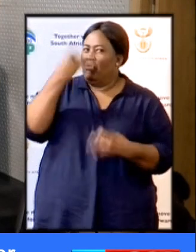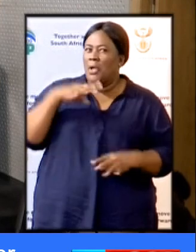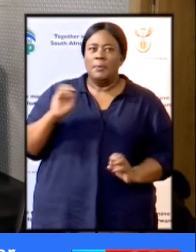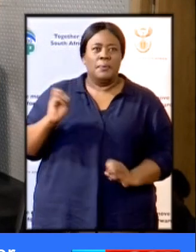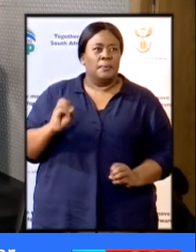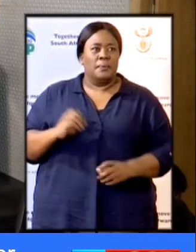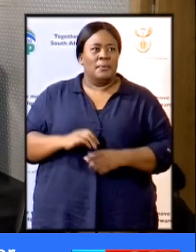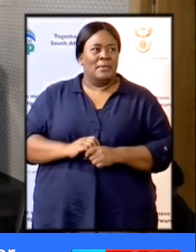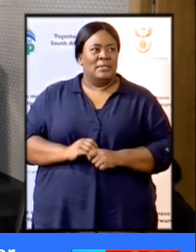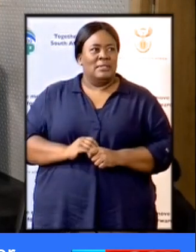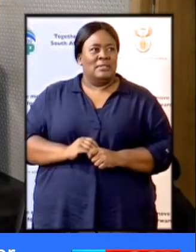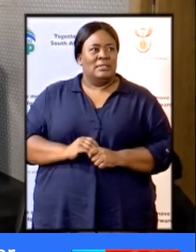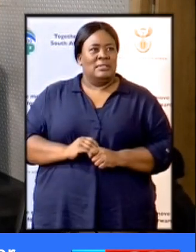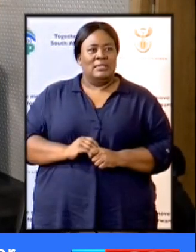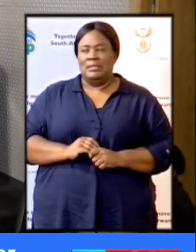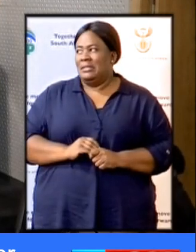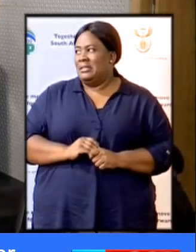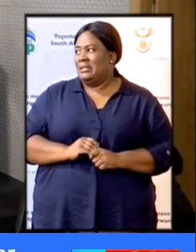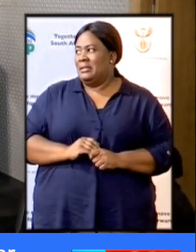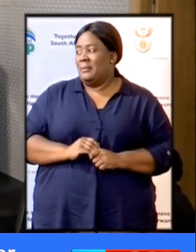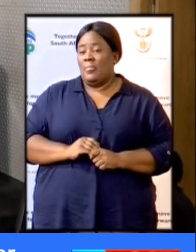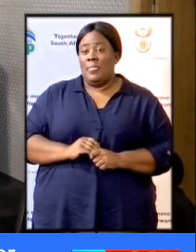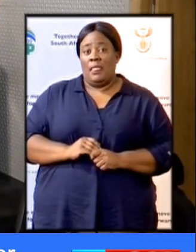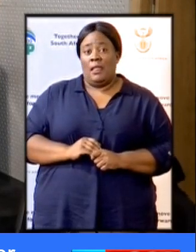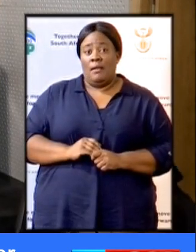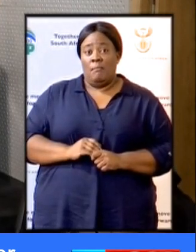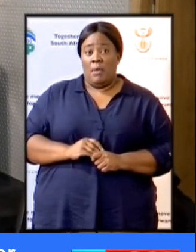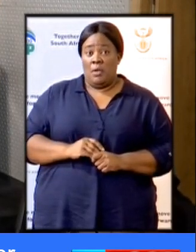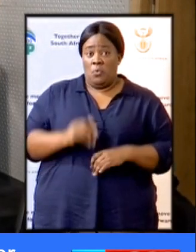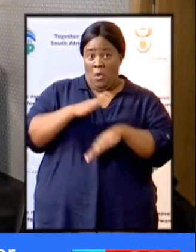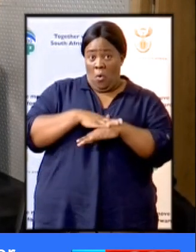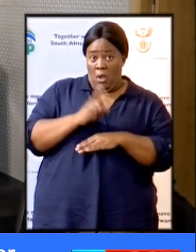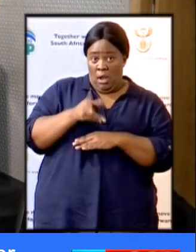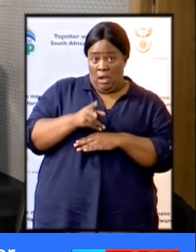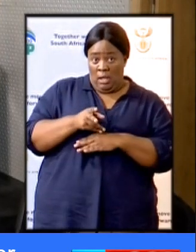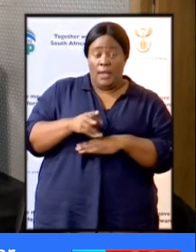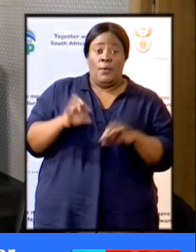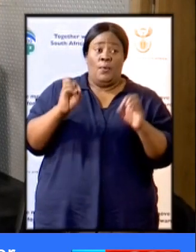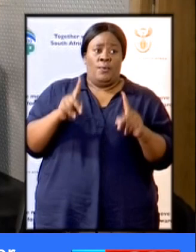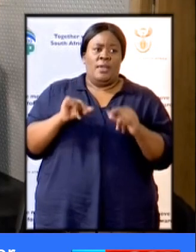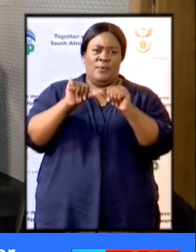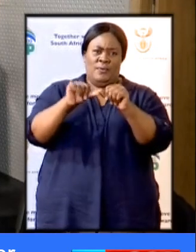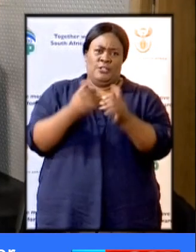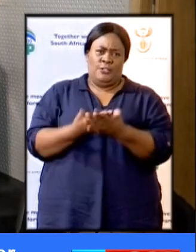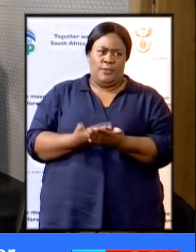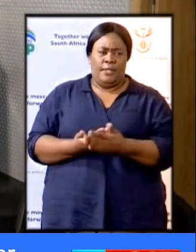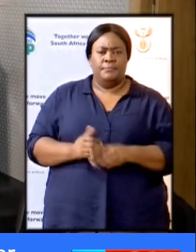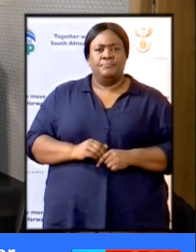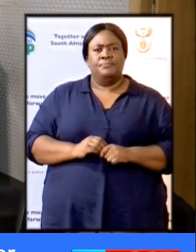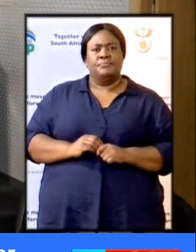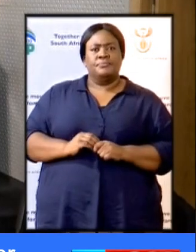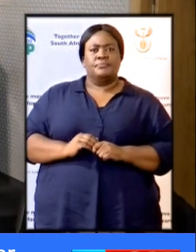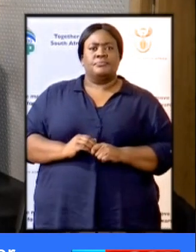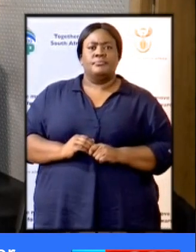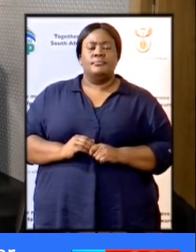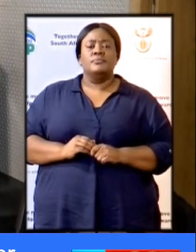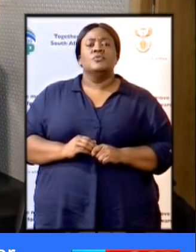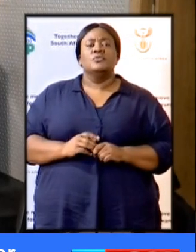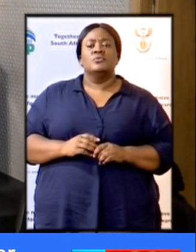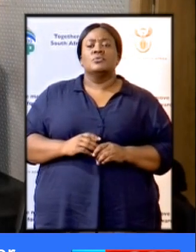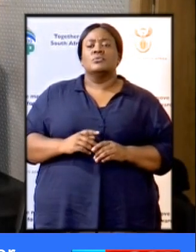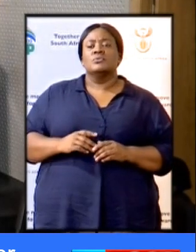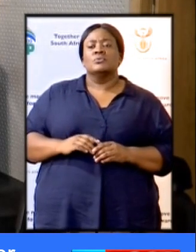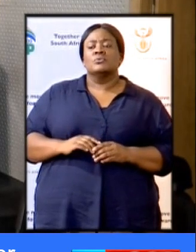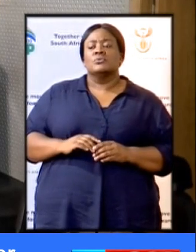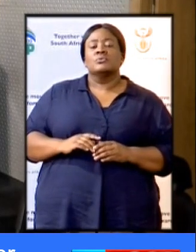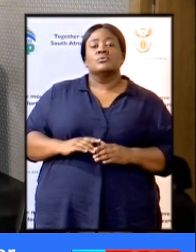They didn't say. They are back now. Continue. Okay. So all our partners